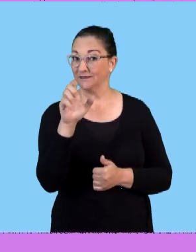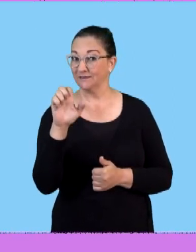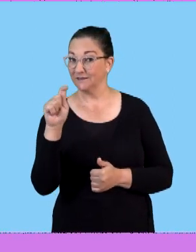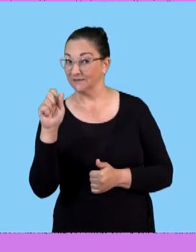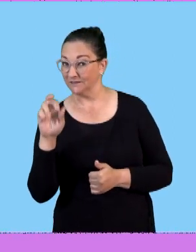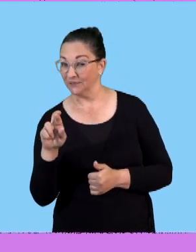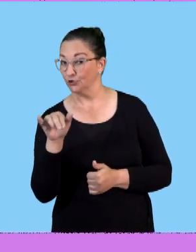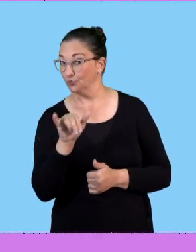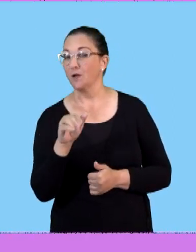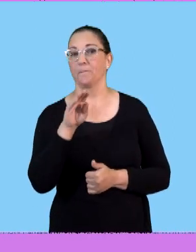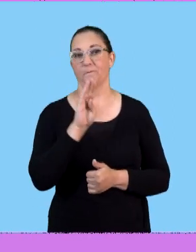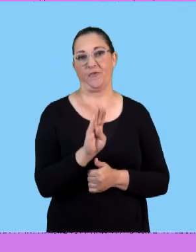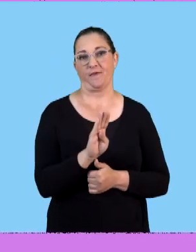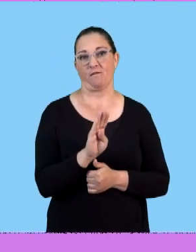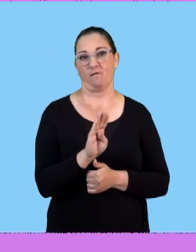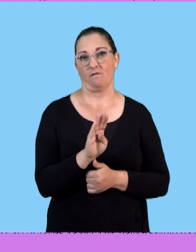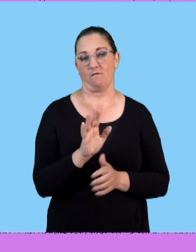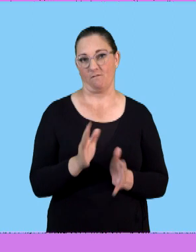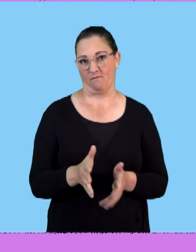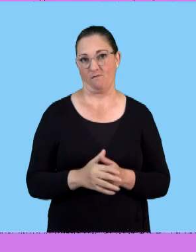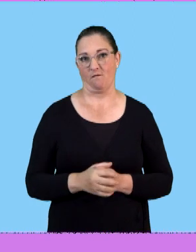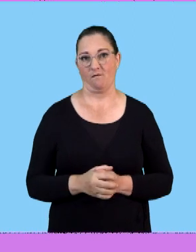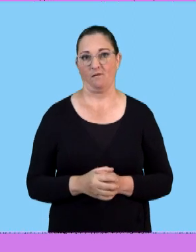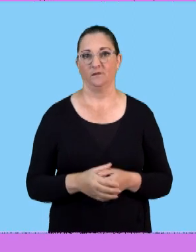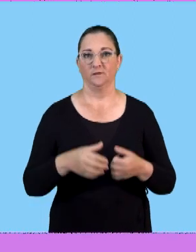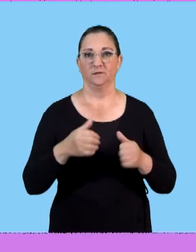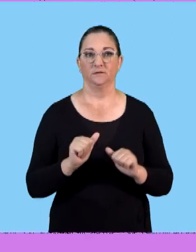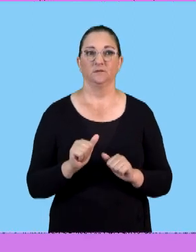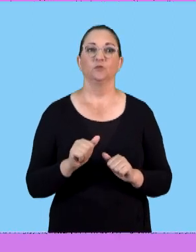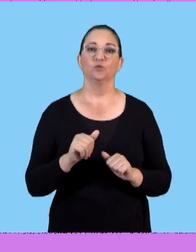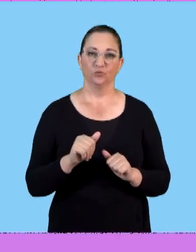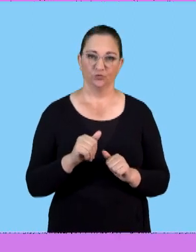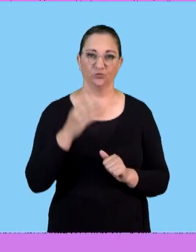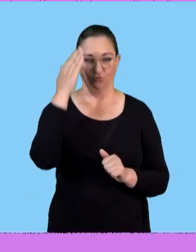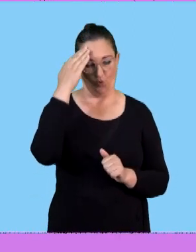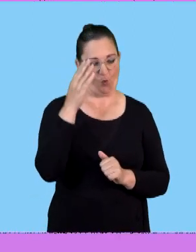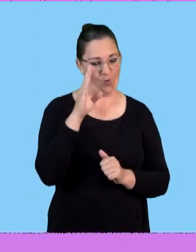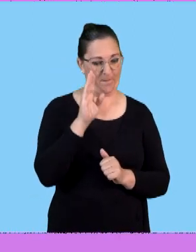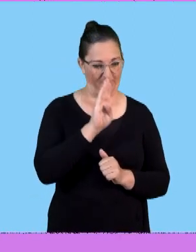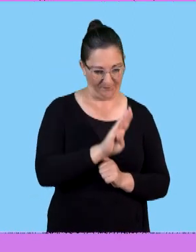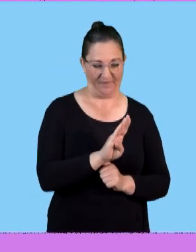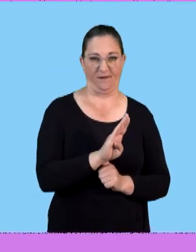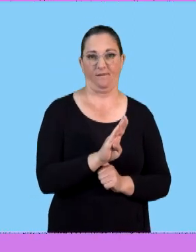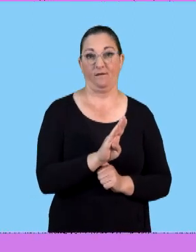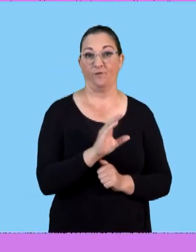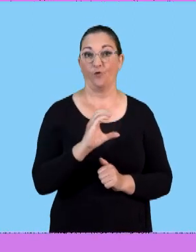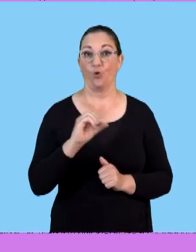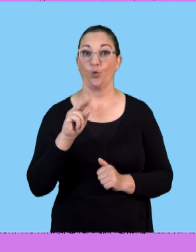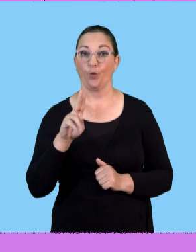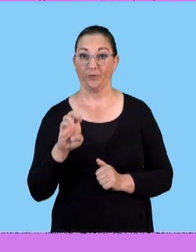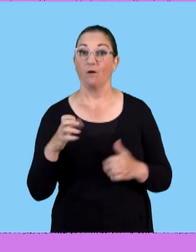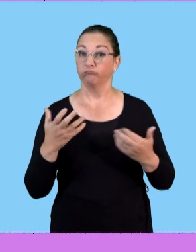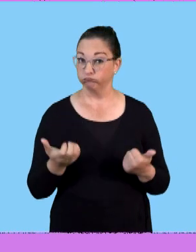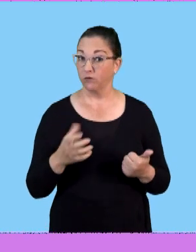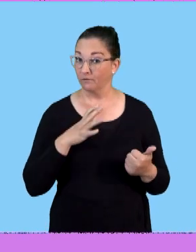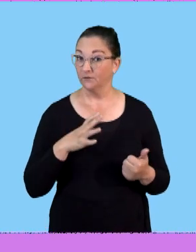therefore the answer here will be B. Right? Type of plant box, that will be box number B. Guys, I hope